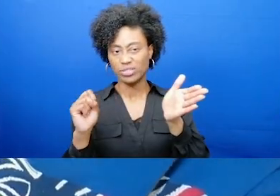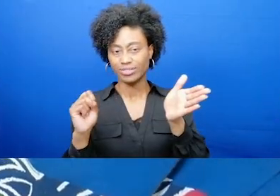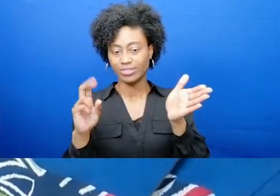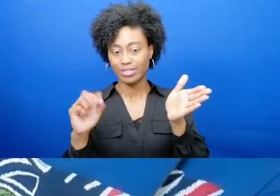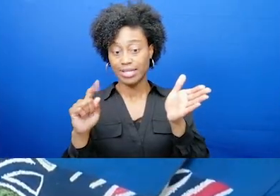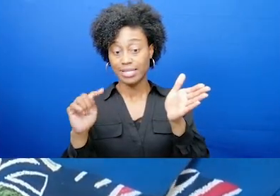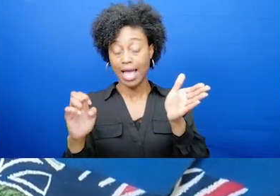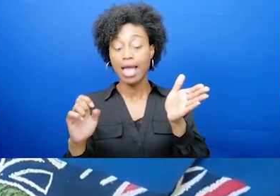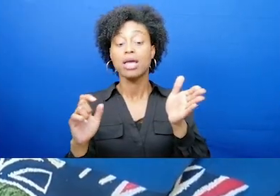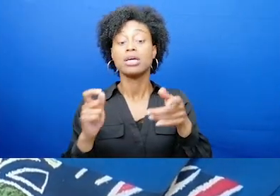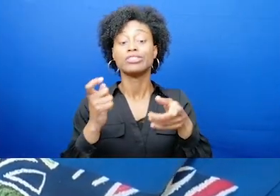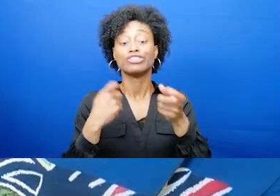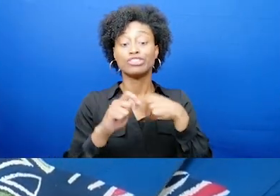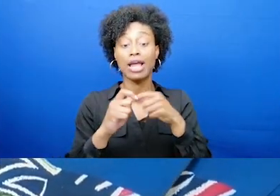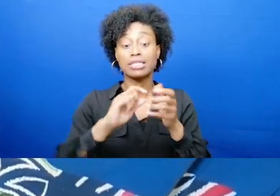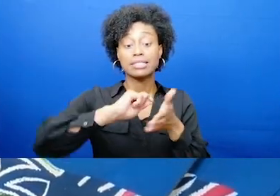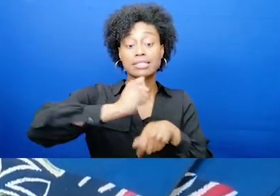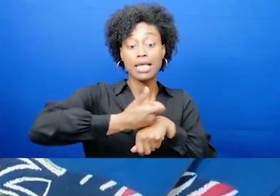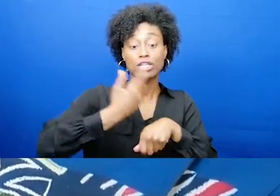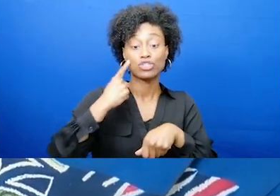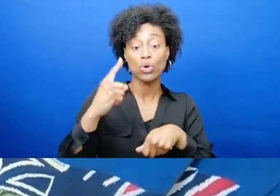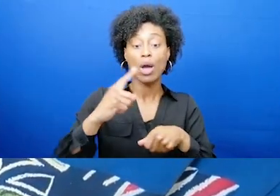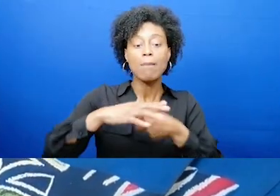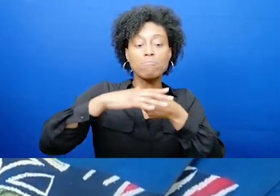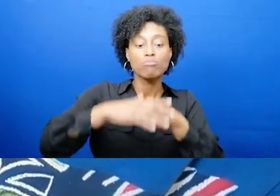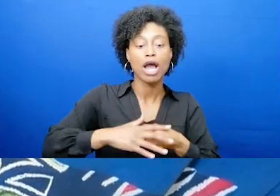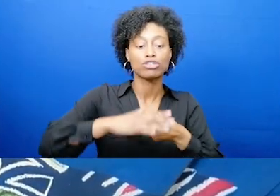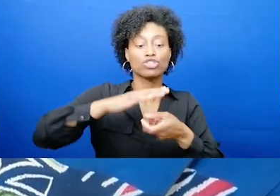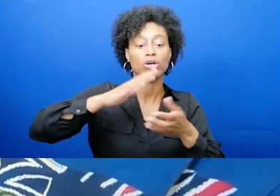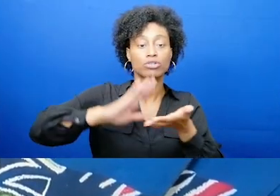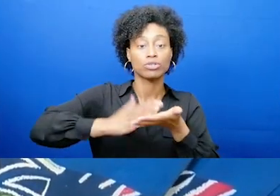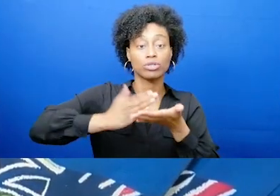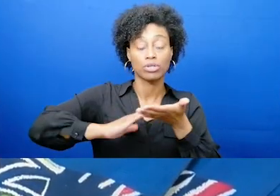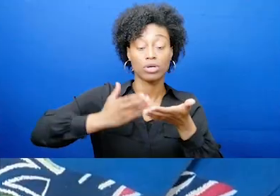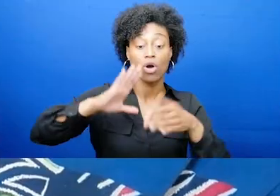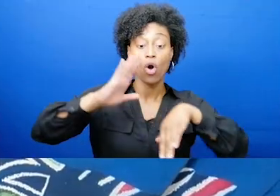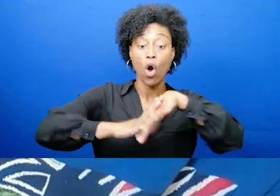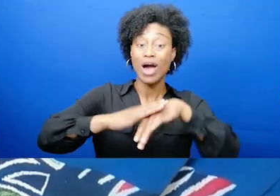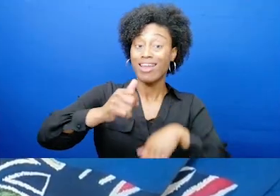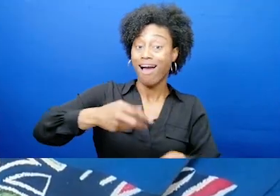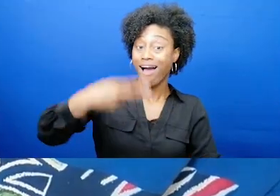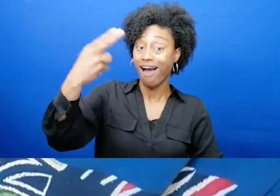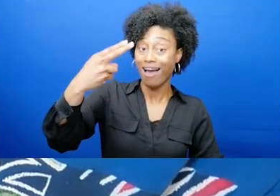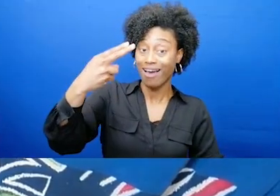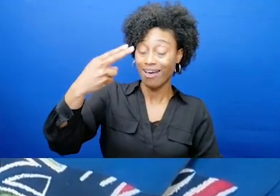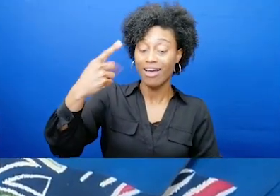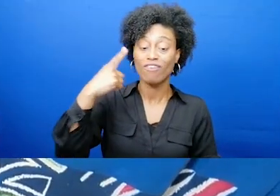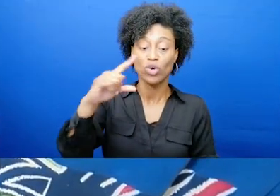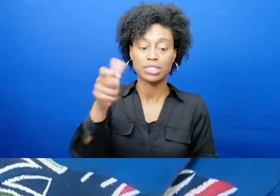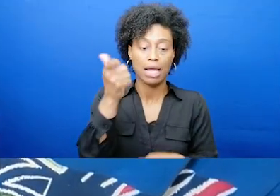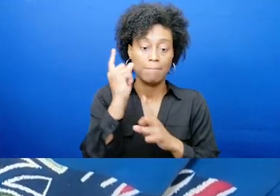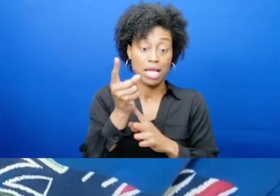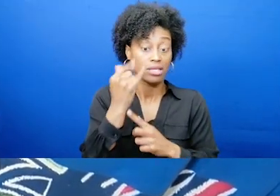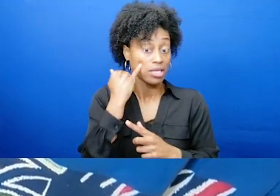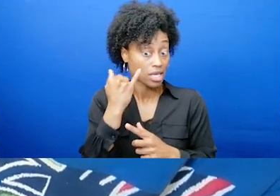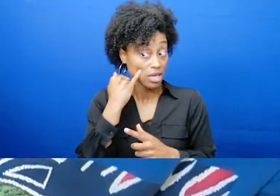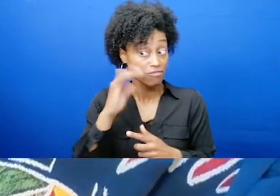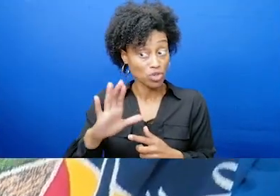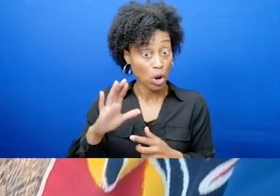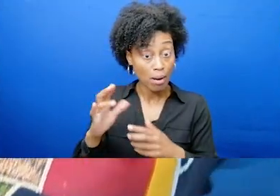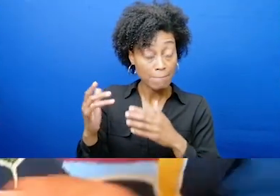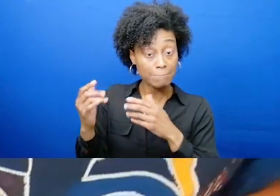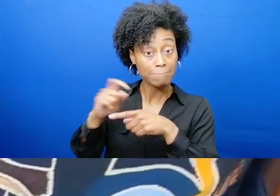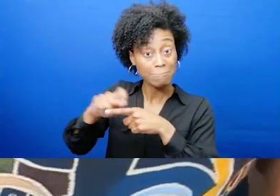and set the Instant Pot to pressure cook on high for 10 minutes. If you're using unsoaked